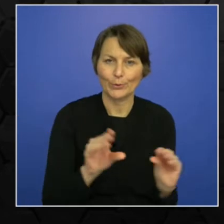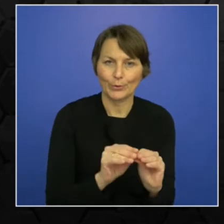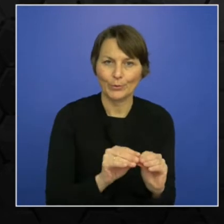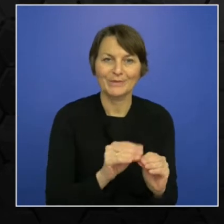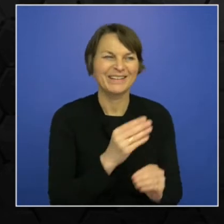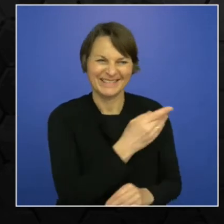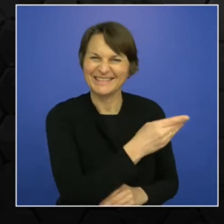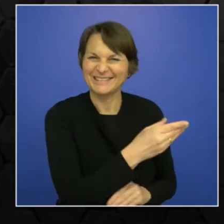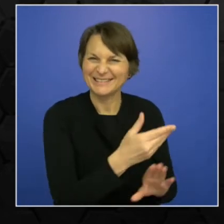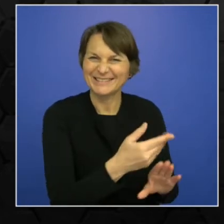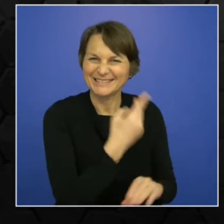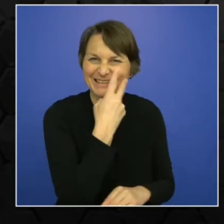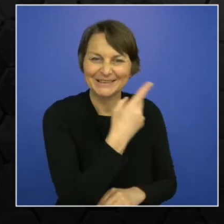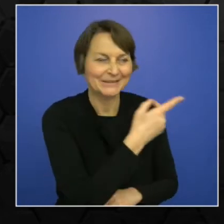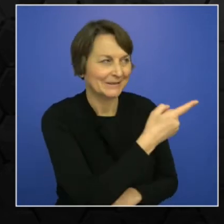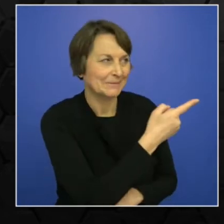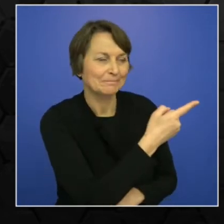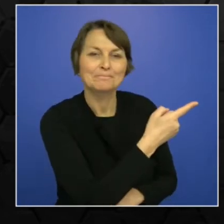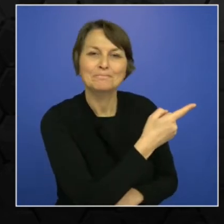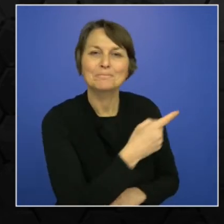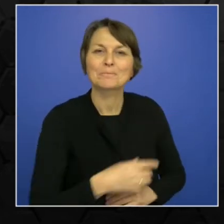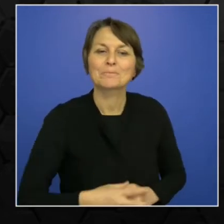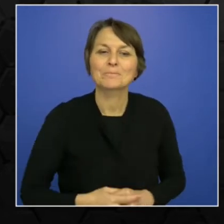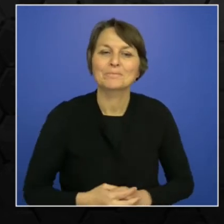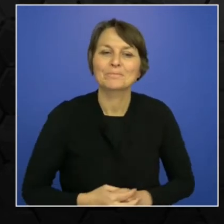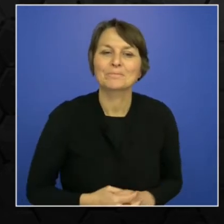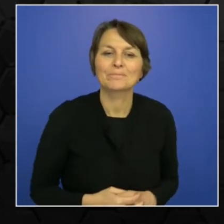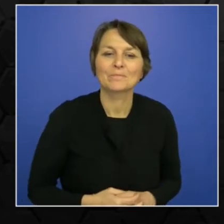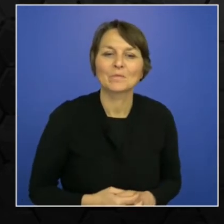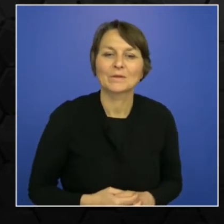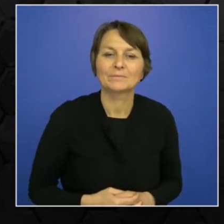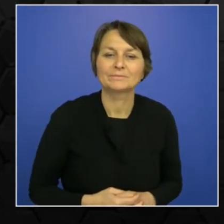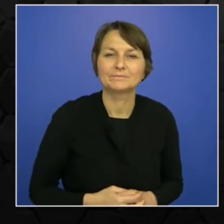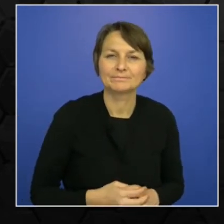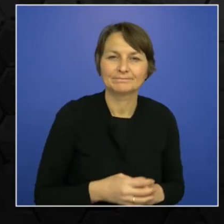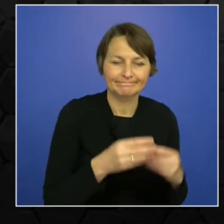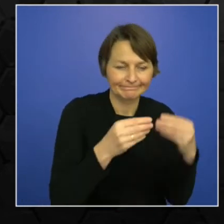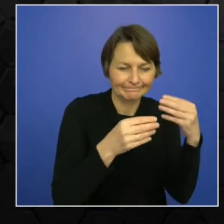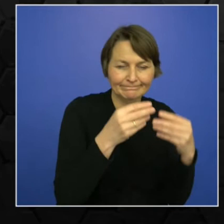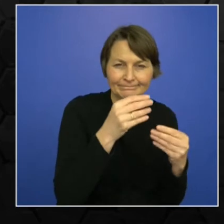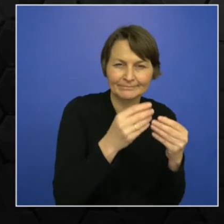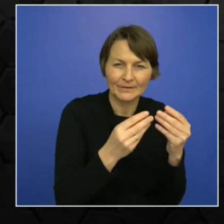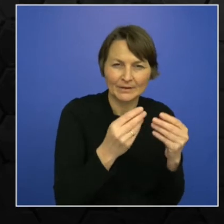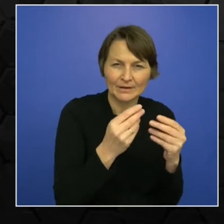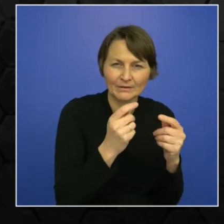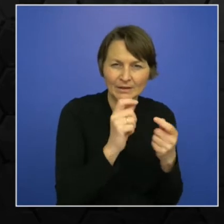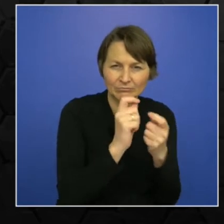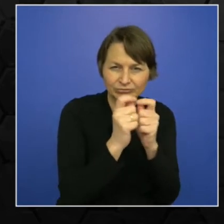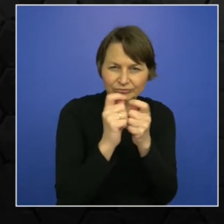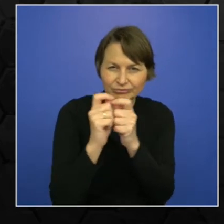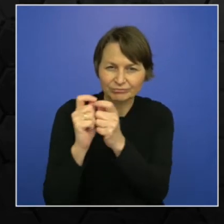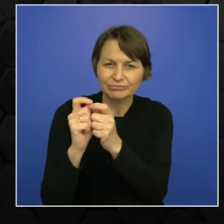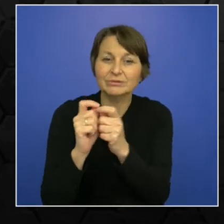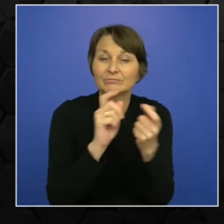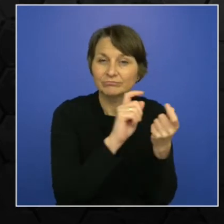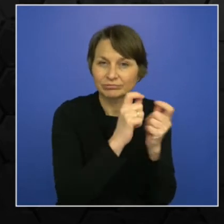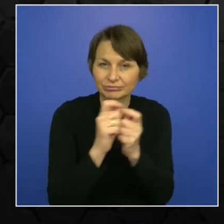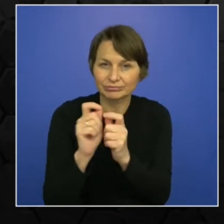formulas, and we can do the computation through the trained parameters directly. So using mathematical